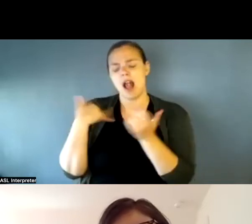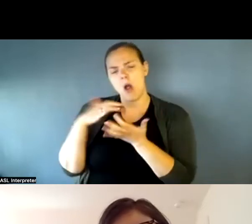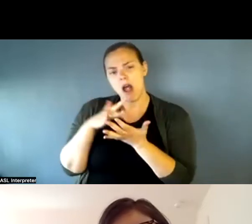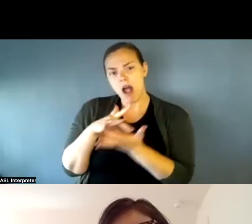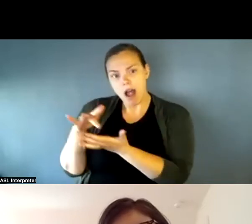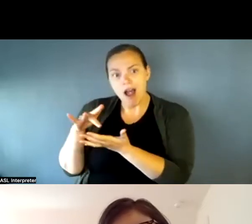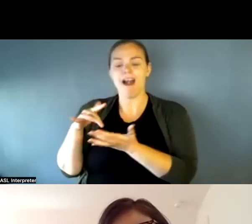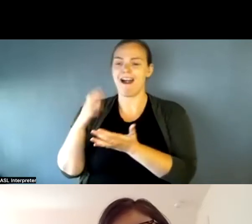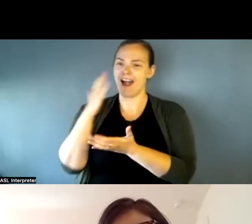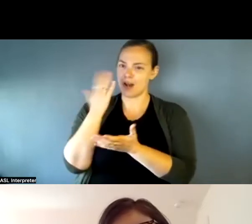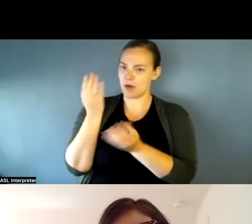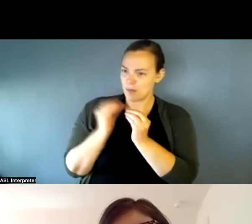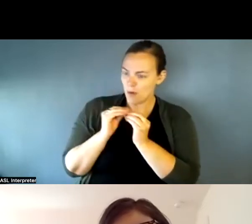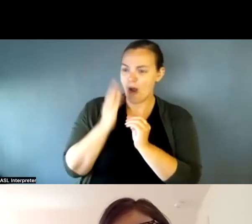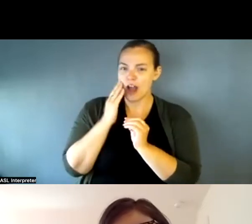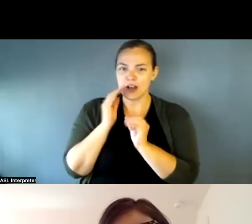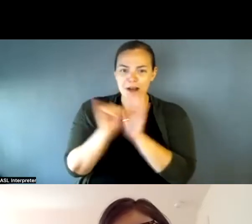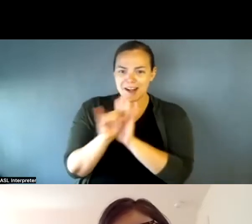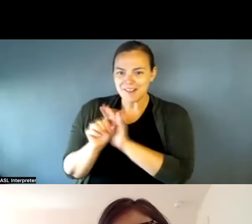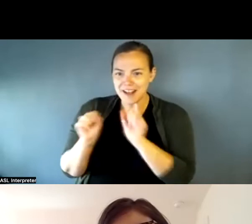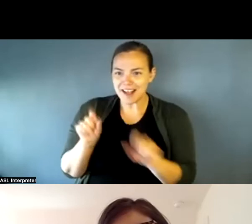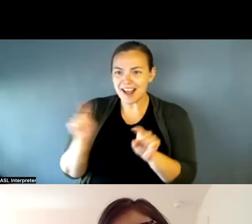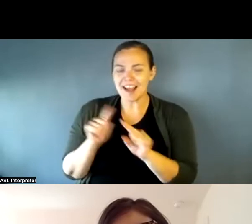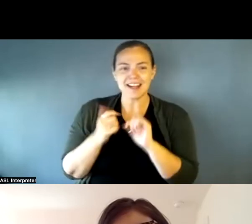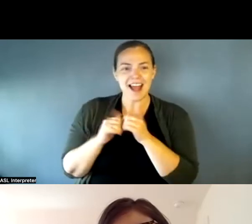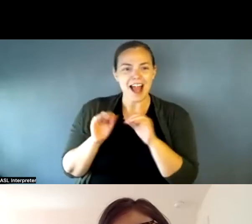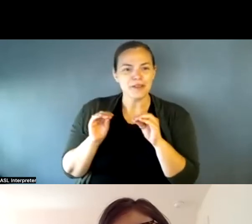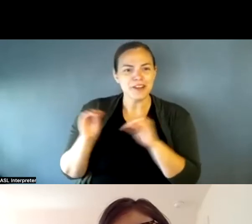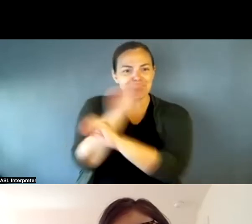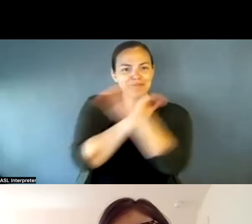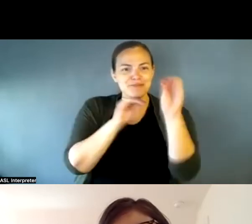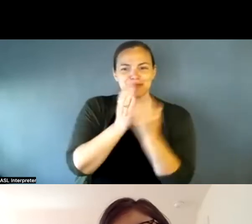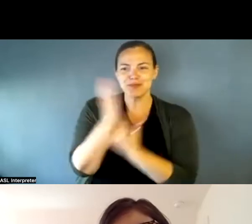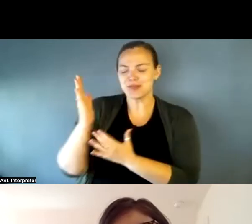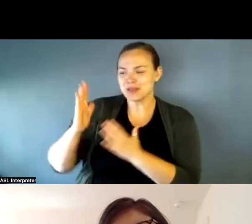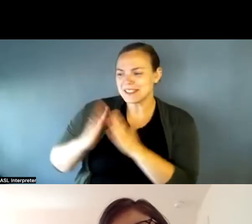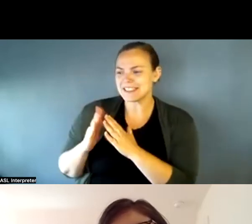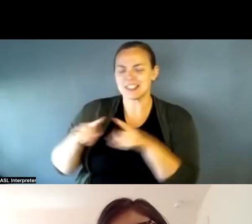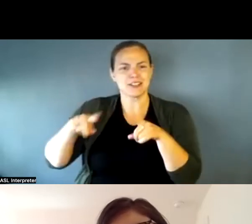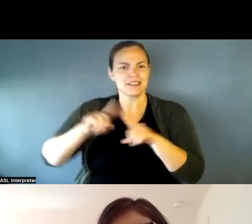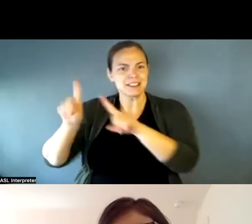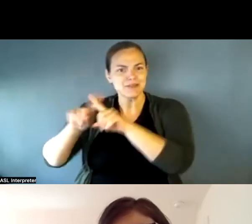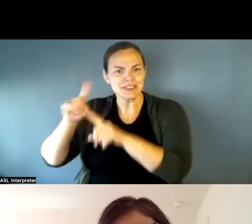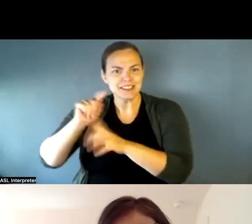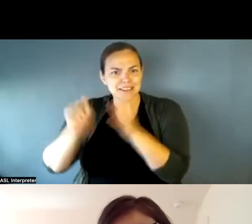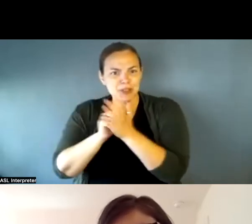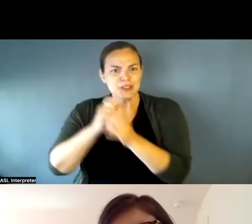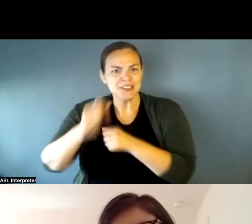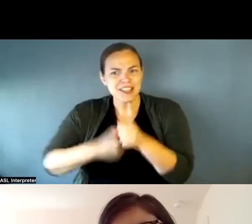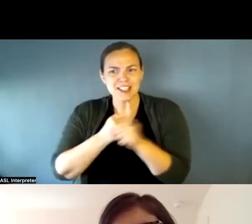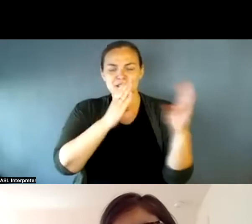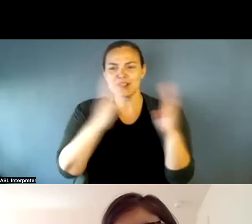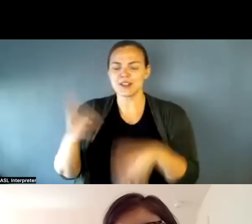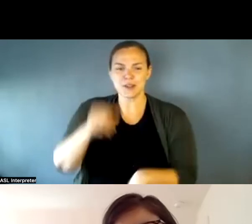and know which ones are which and how they move through the city through the year, and how, the males